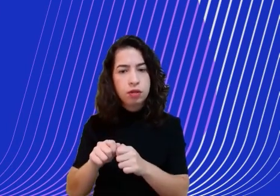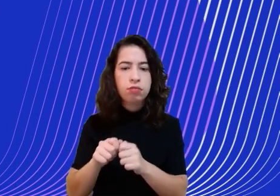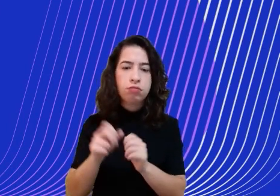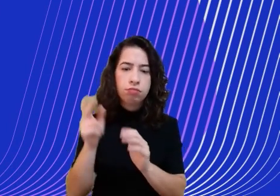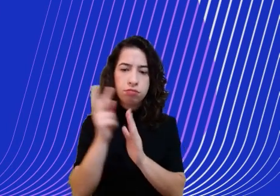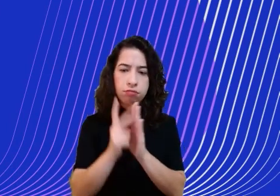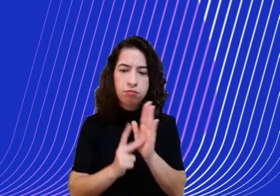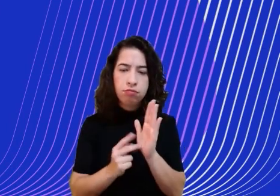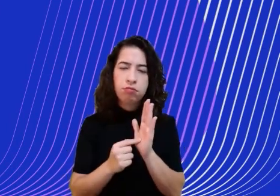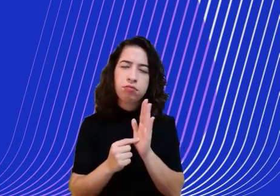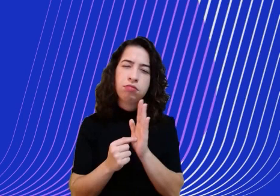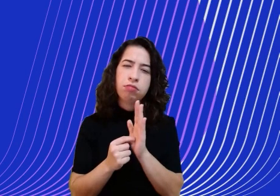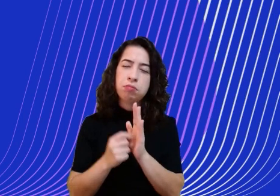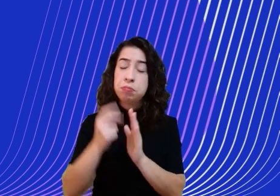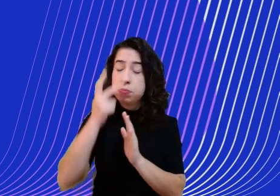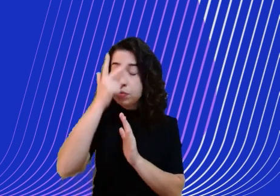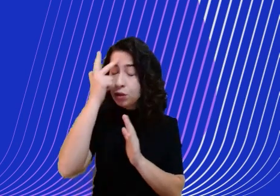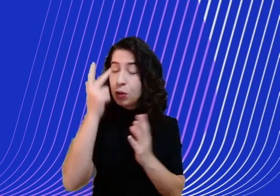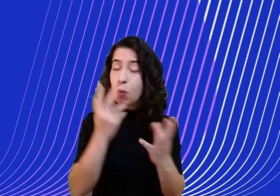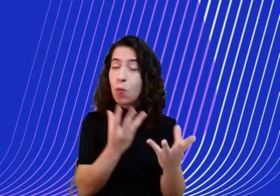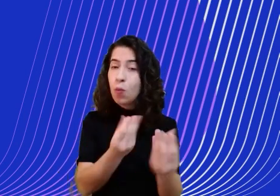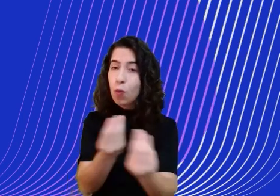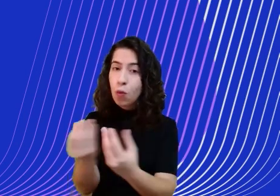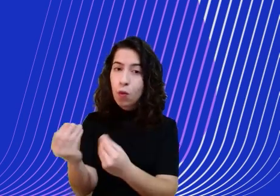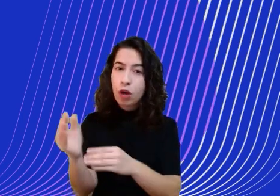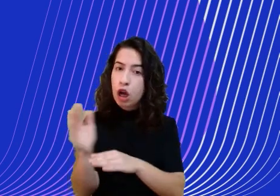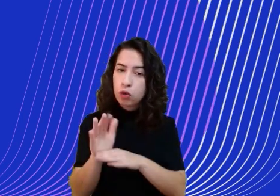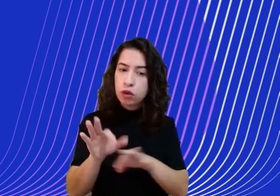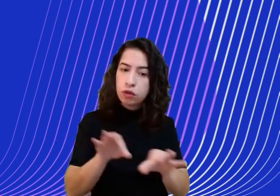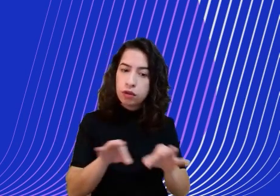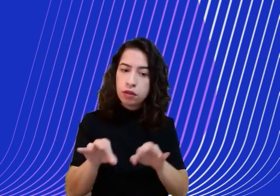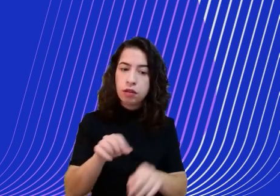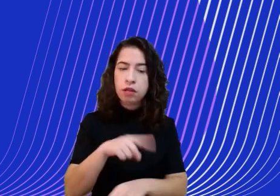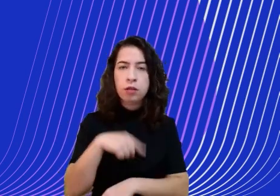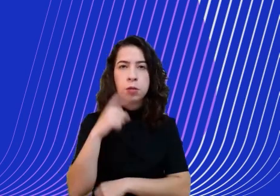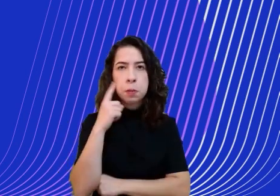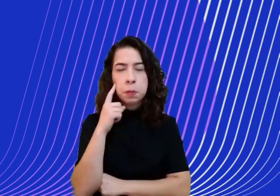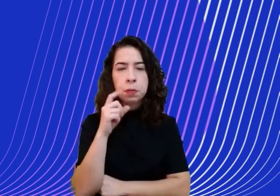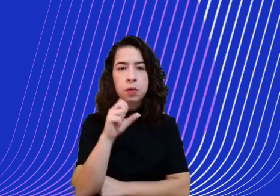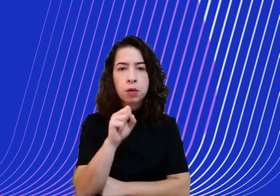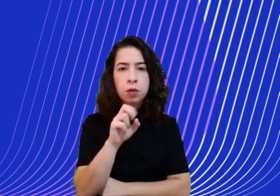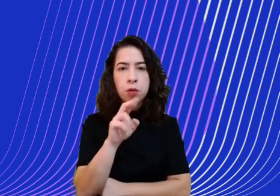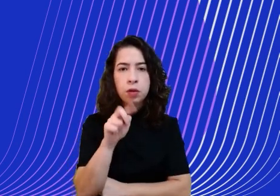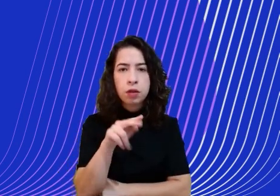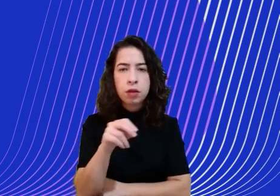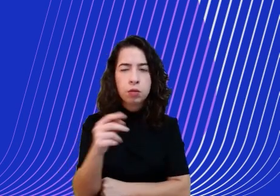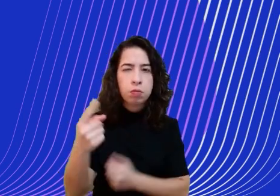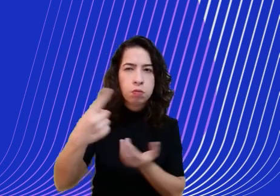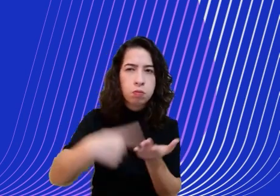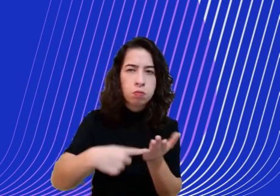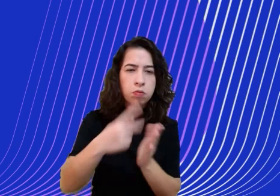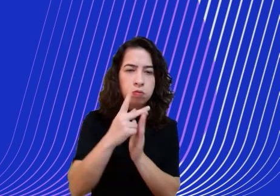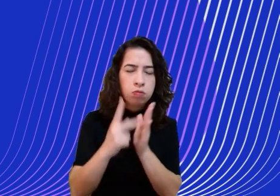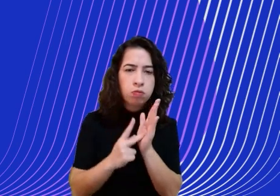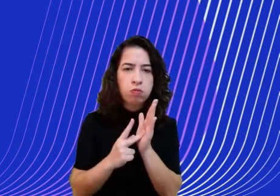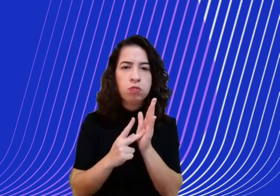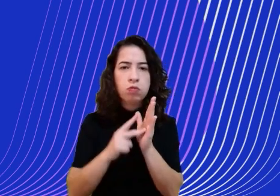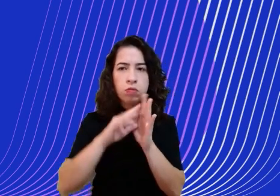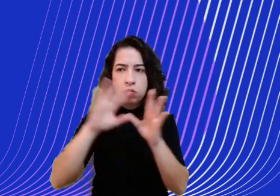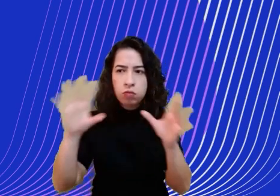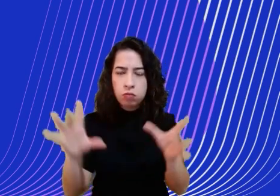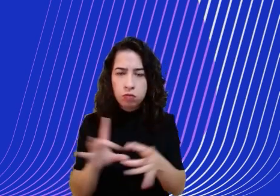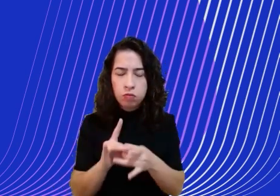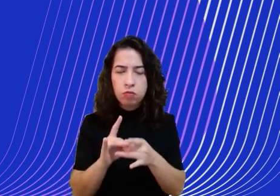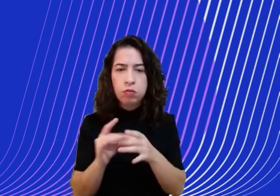project that we had a lot of people involved, like you. Let's create projects with Suzano that we can unify startups,